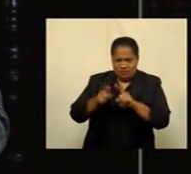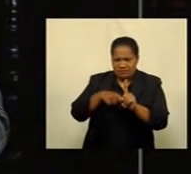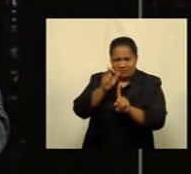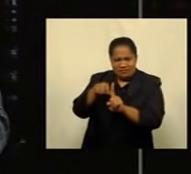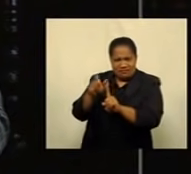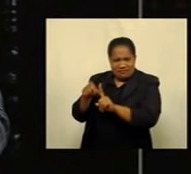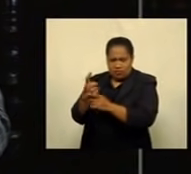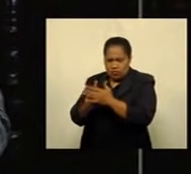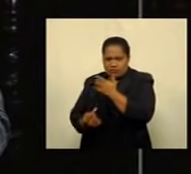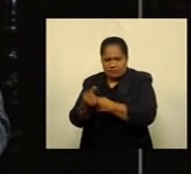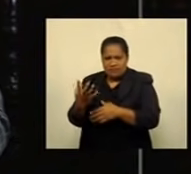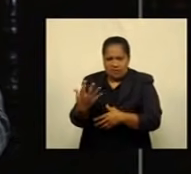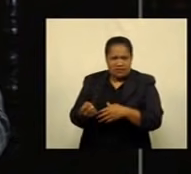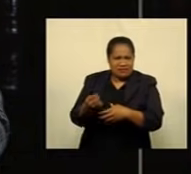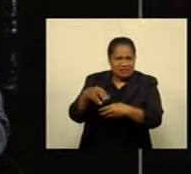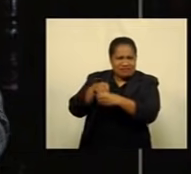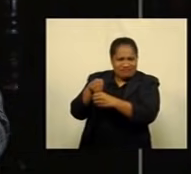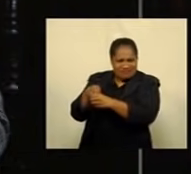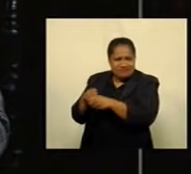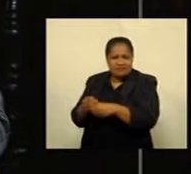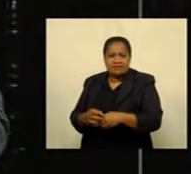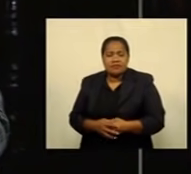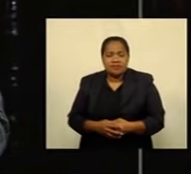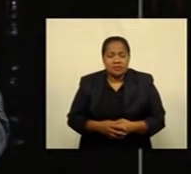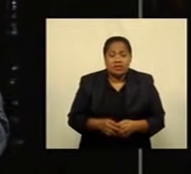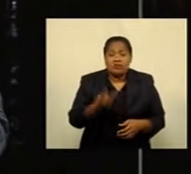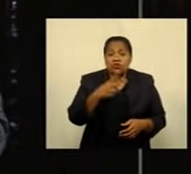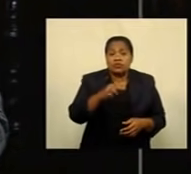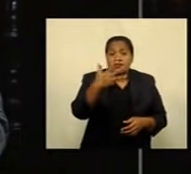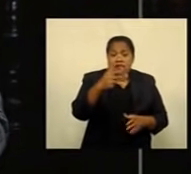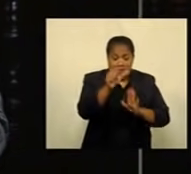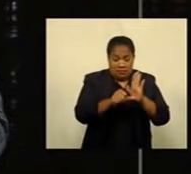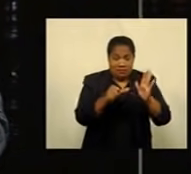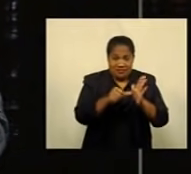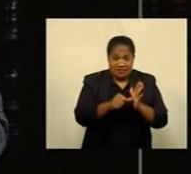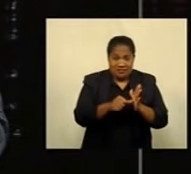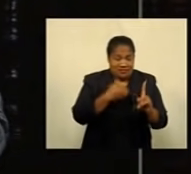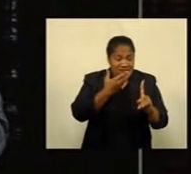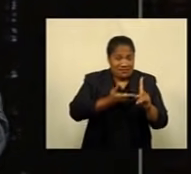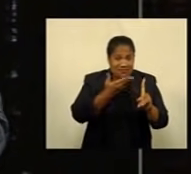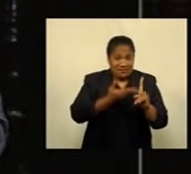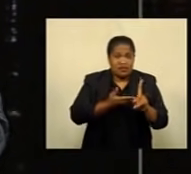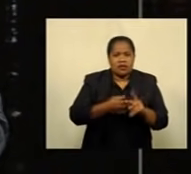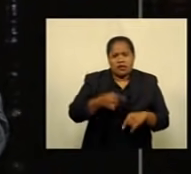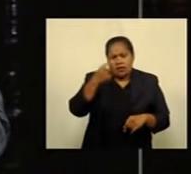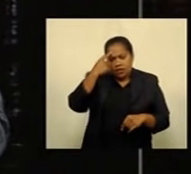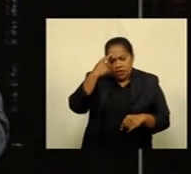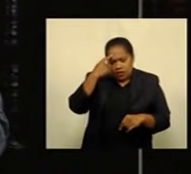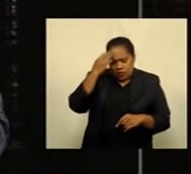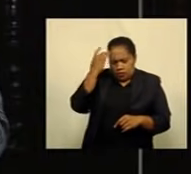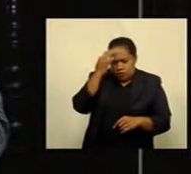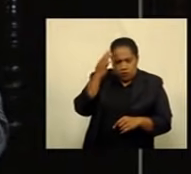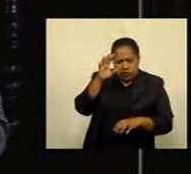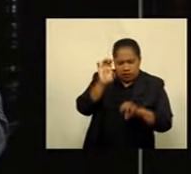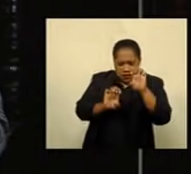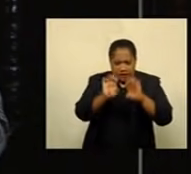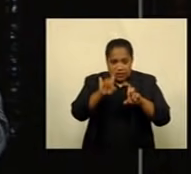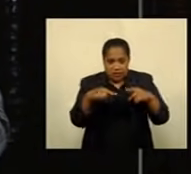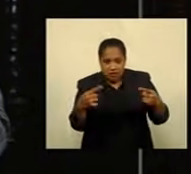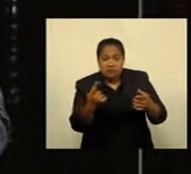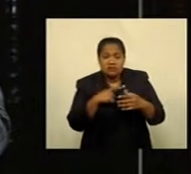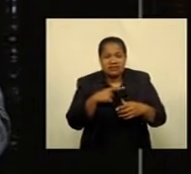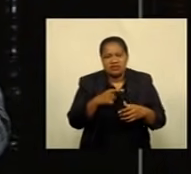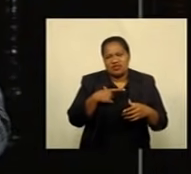Testing positive for COVID-19 has made 29-year-old Neha Kumar rethink and re-evaluate things as she took life for